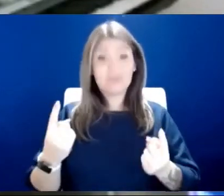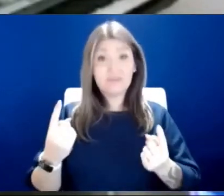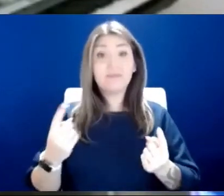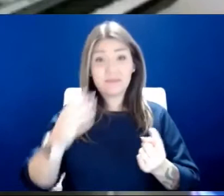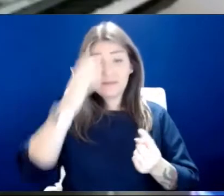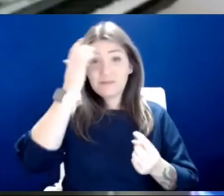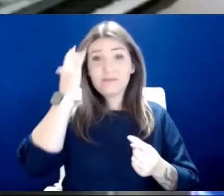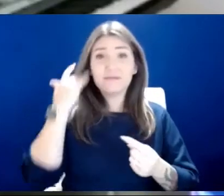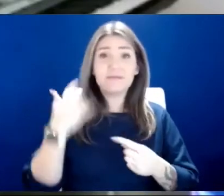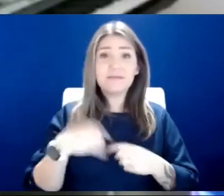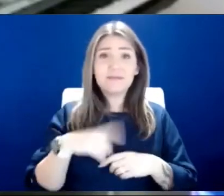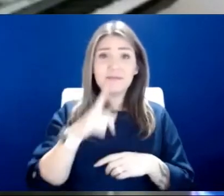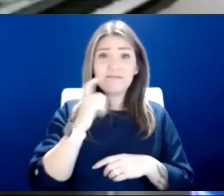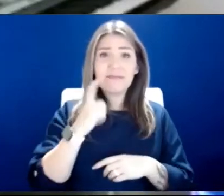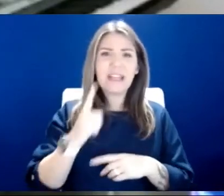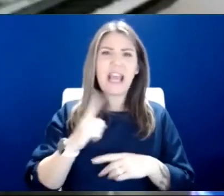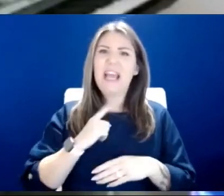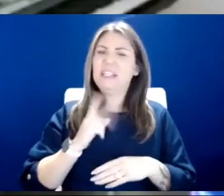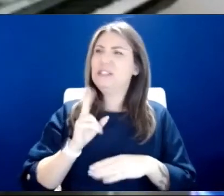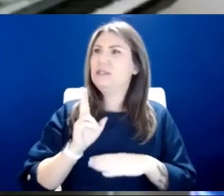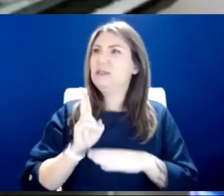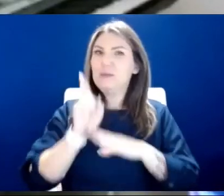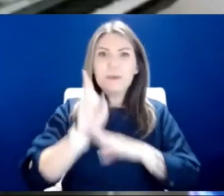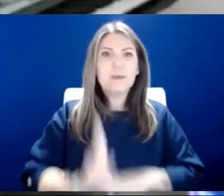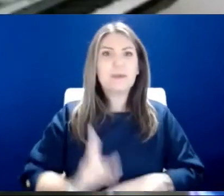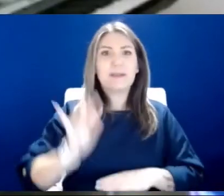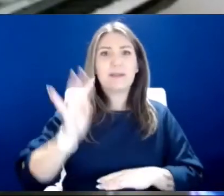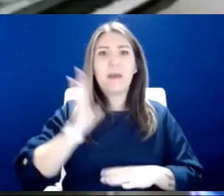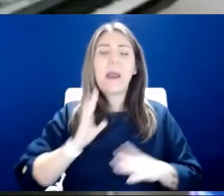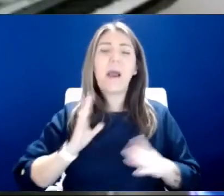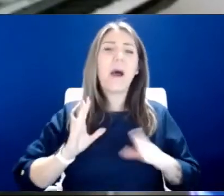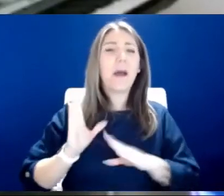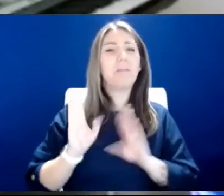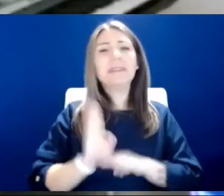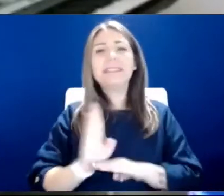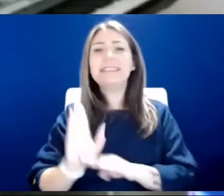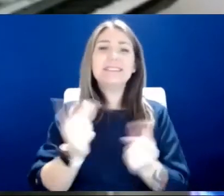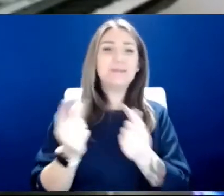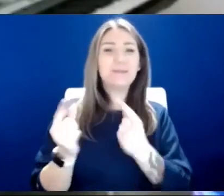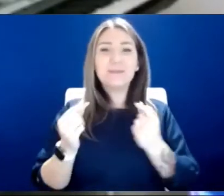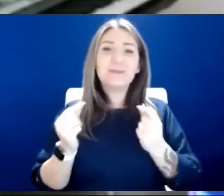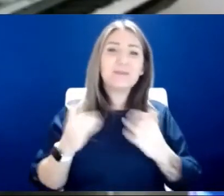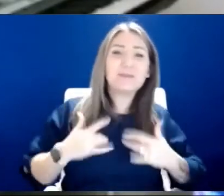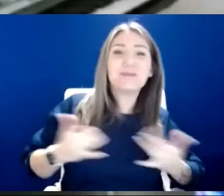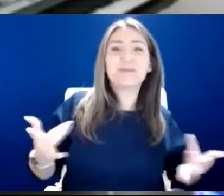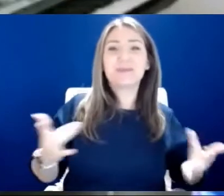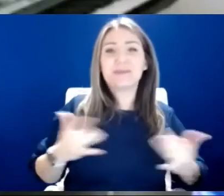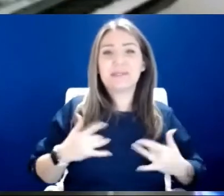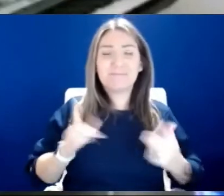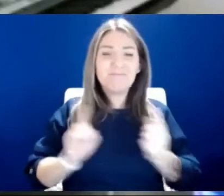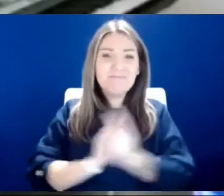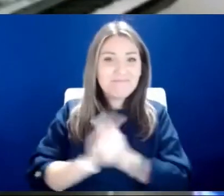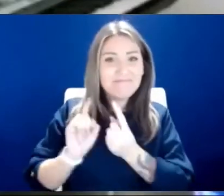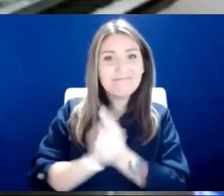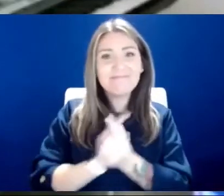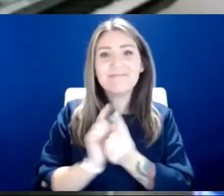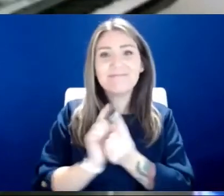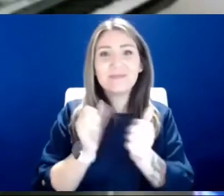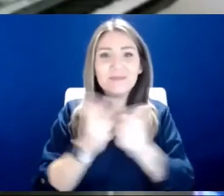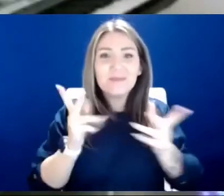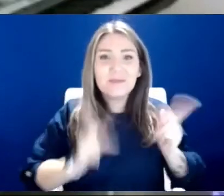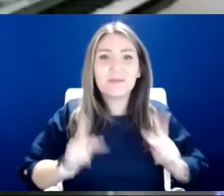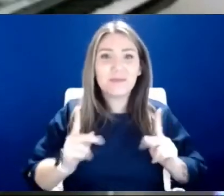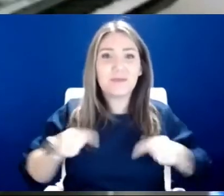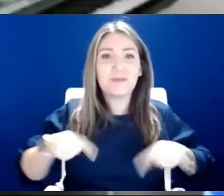because I used to be a very, very outgoing person, and I met so many people in my life and stuff like